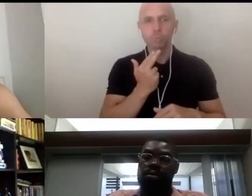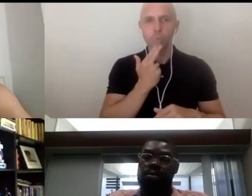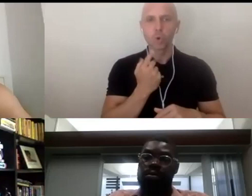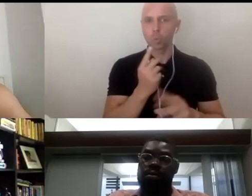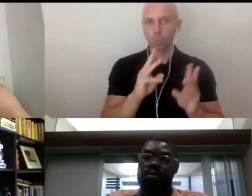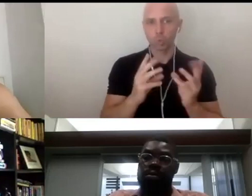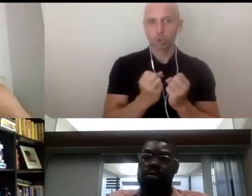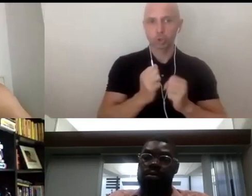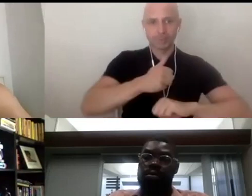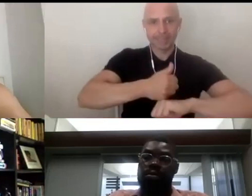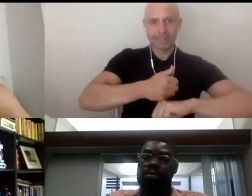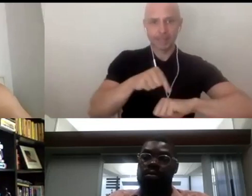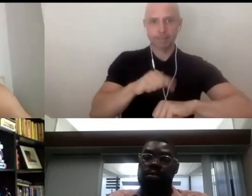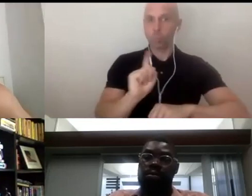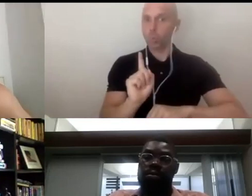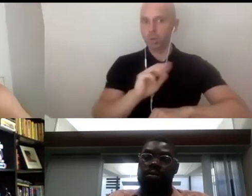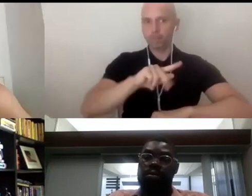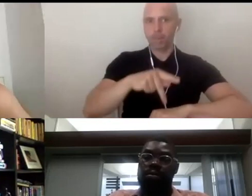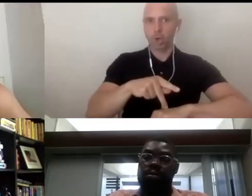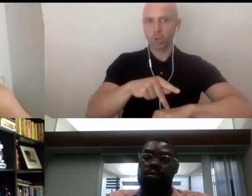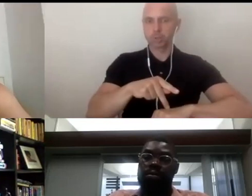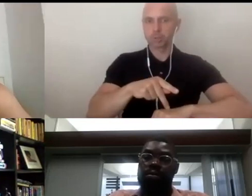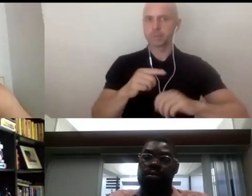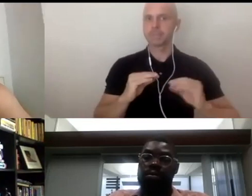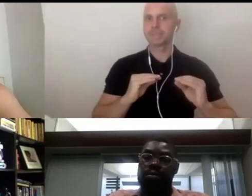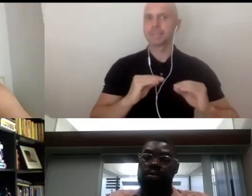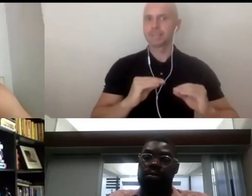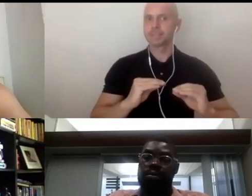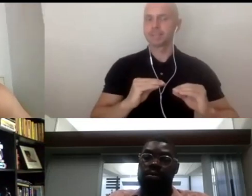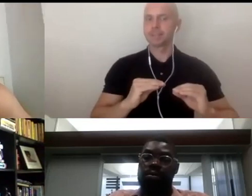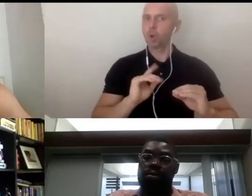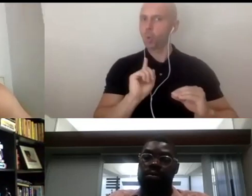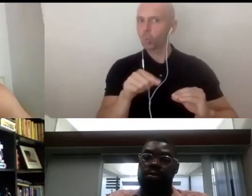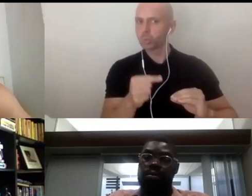of 7, but we want to have a storage pod on site to store our